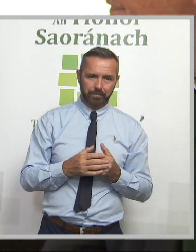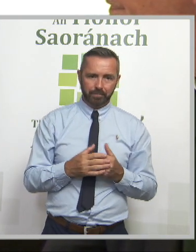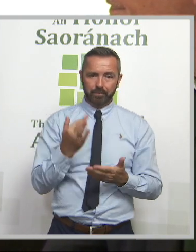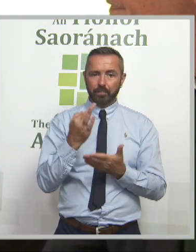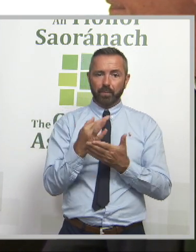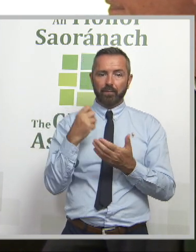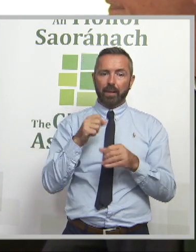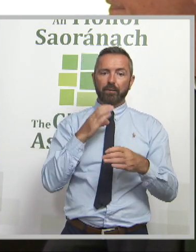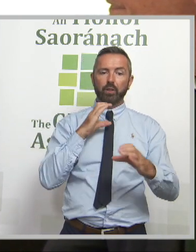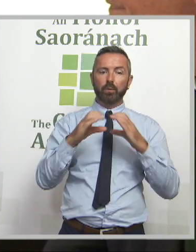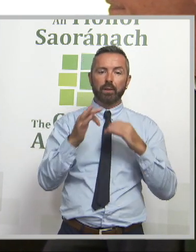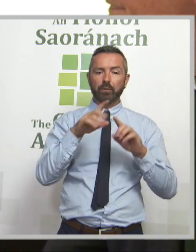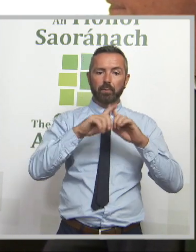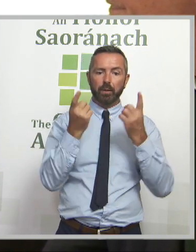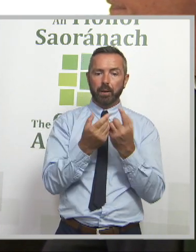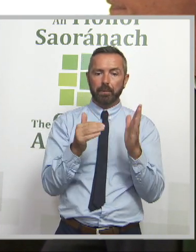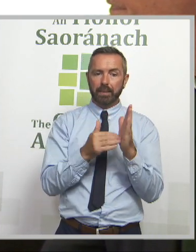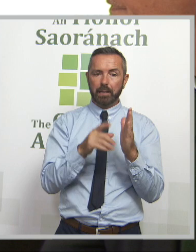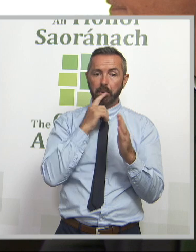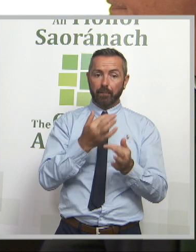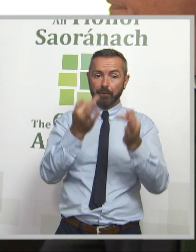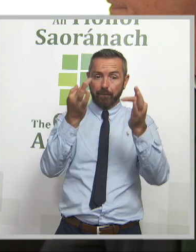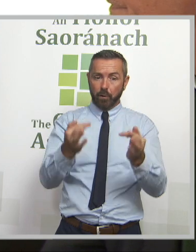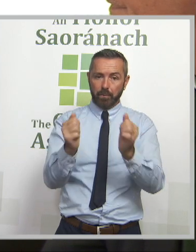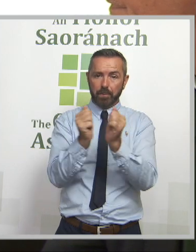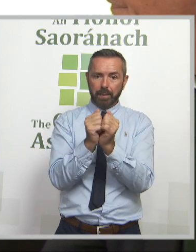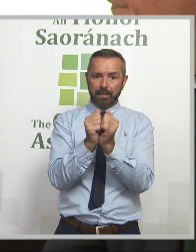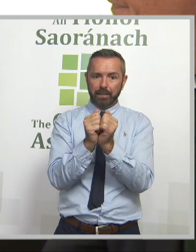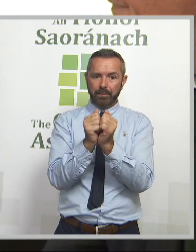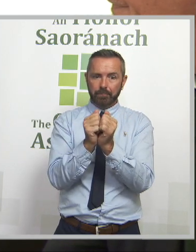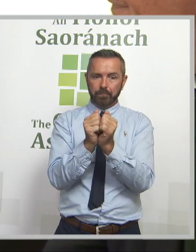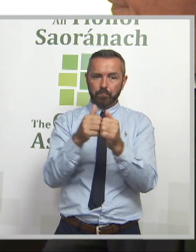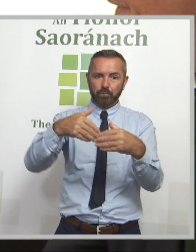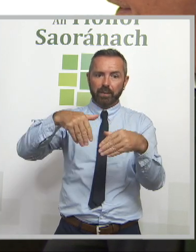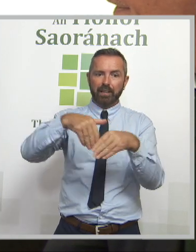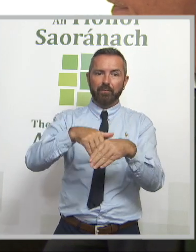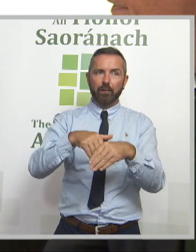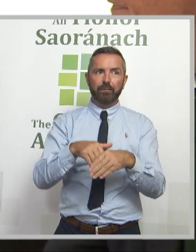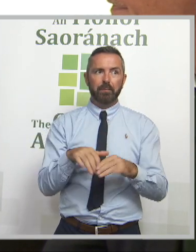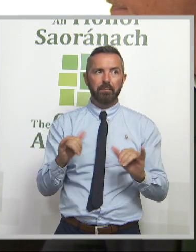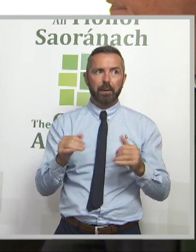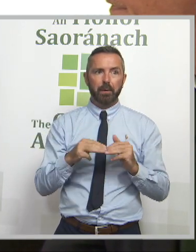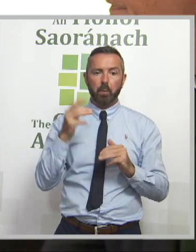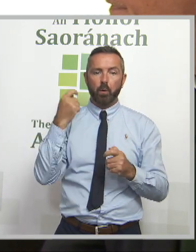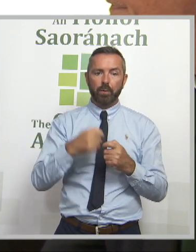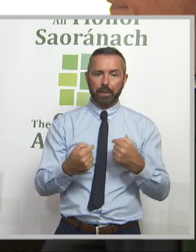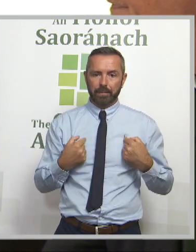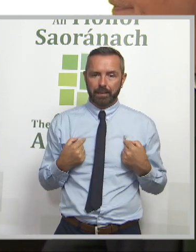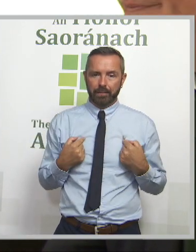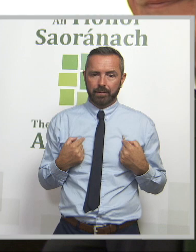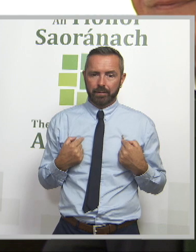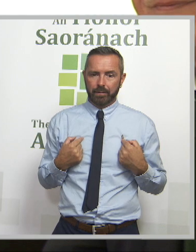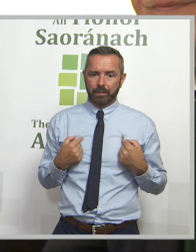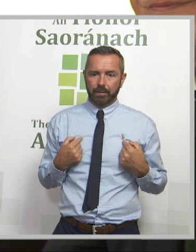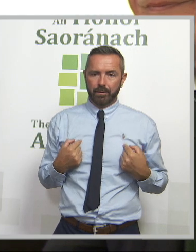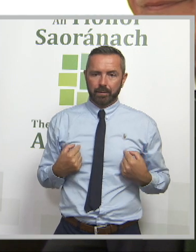department, but we don't have enough formalised meetings involving maybe more than me. You know what I mean? So talking